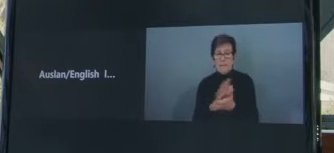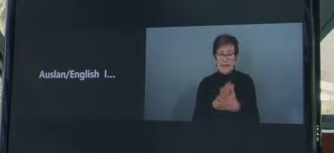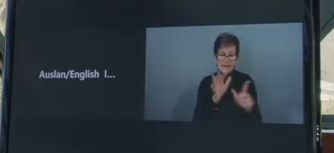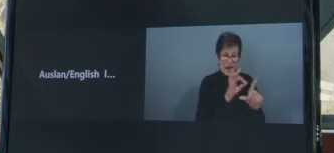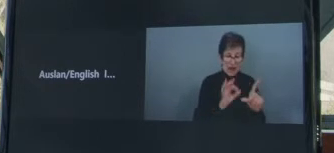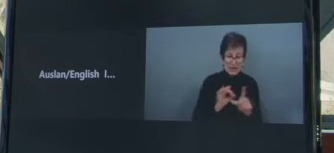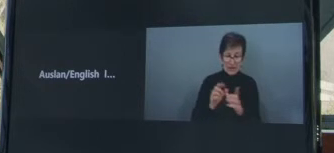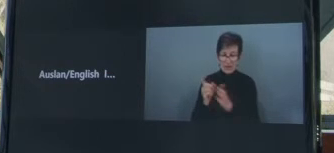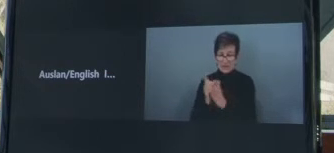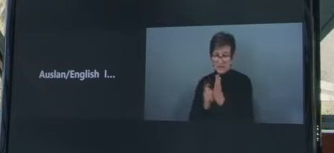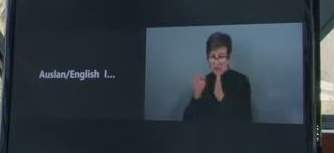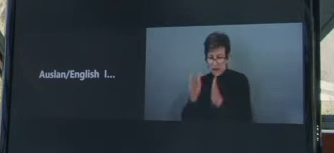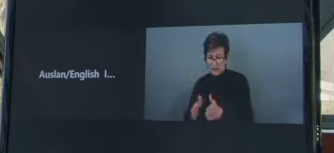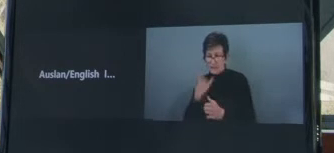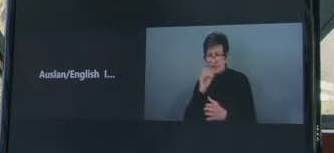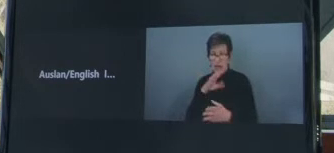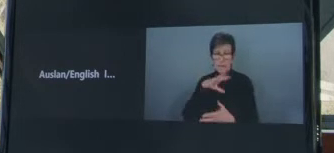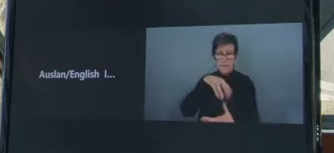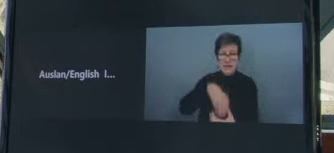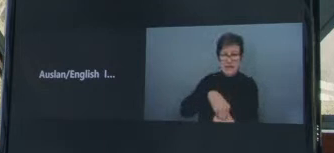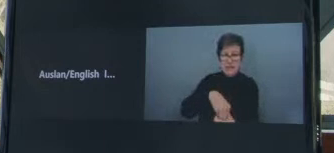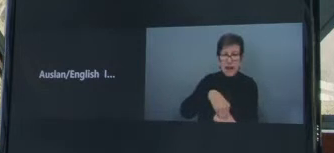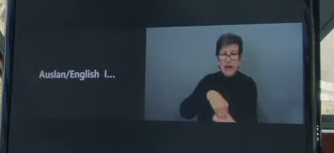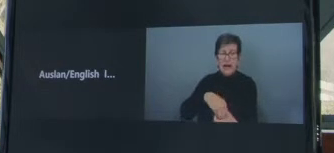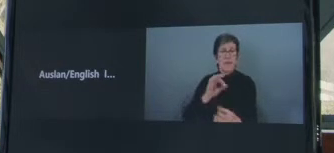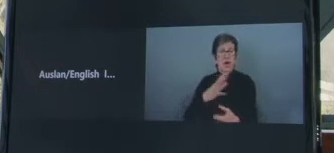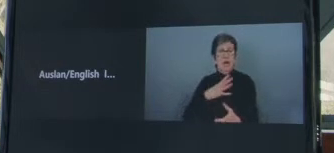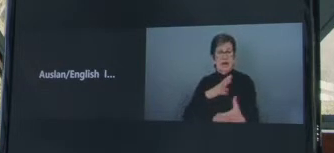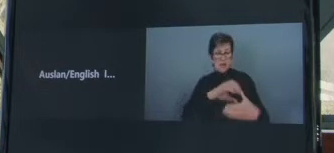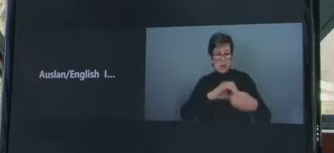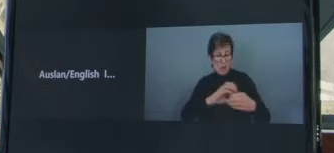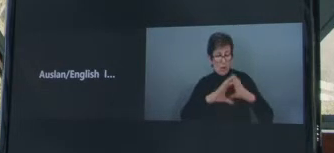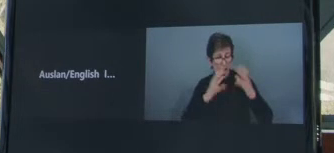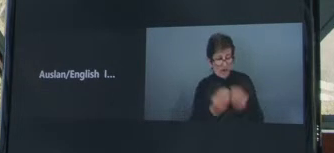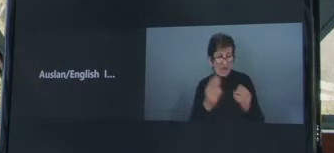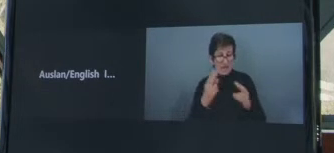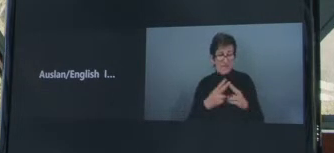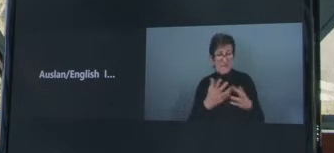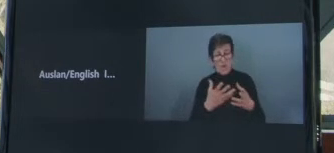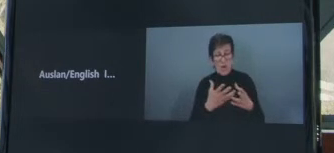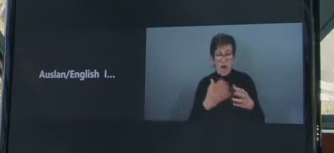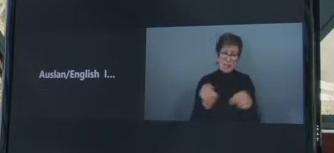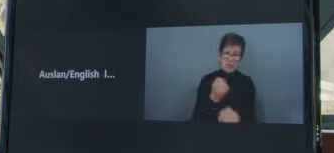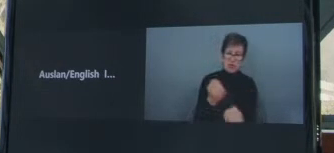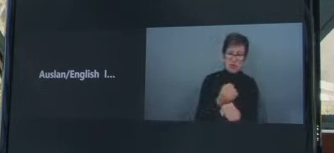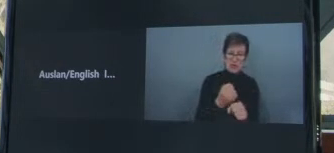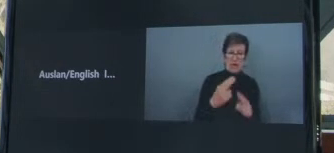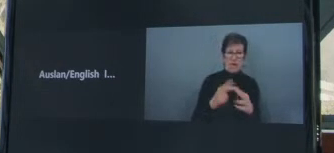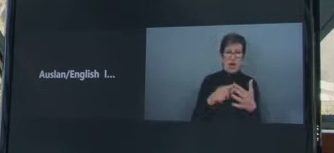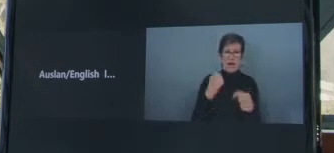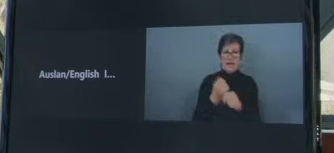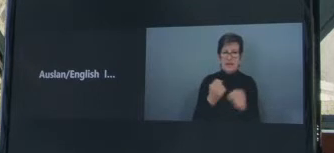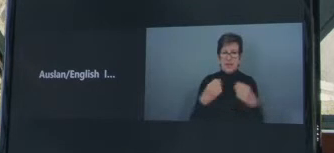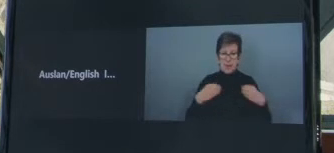participate without having to own all of the infrastructure for producing. A company like Magical Mushrooms, they now